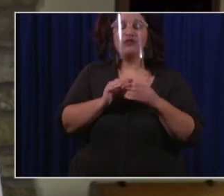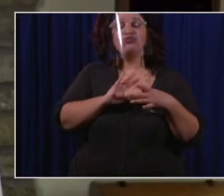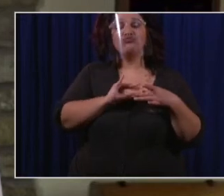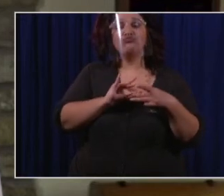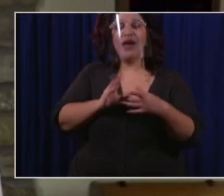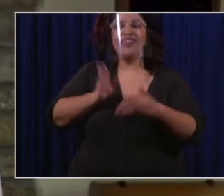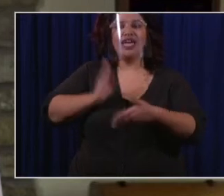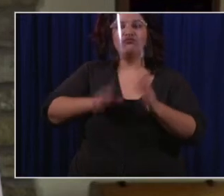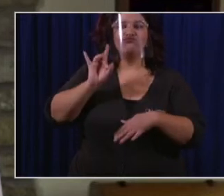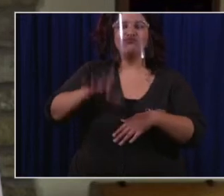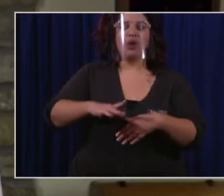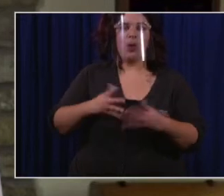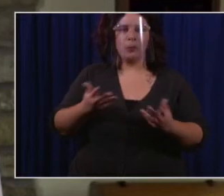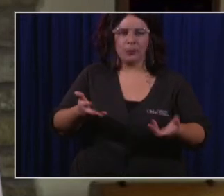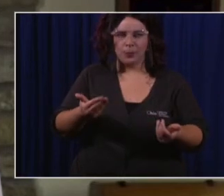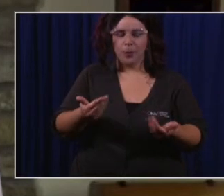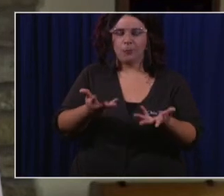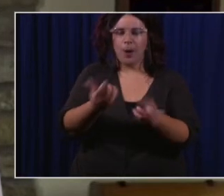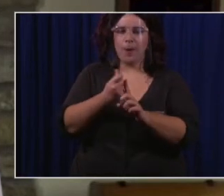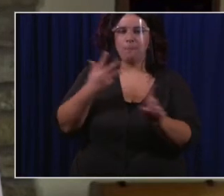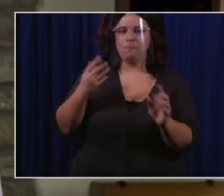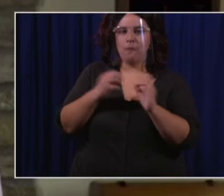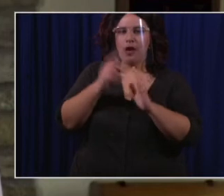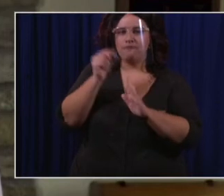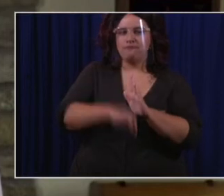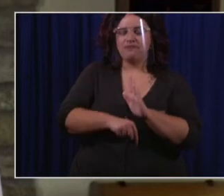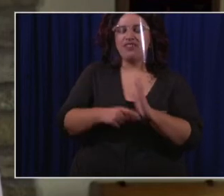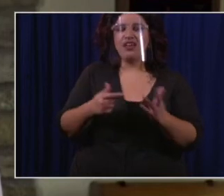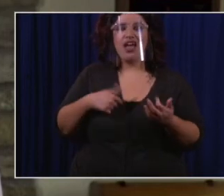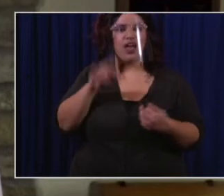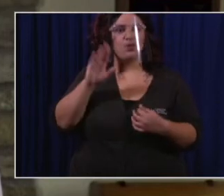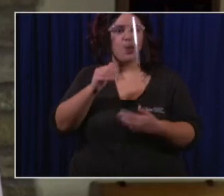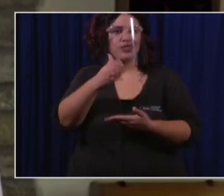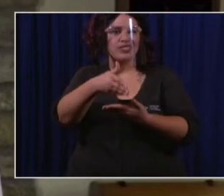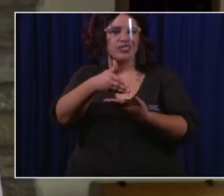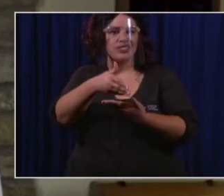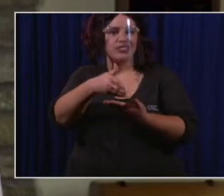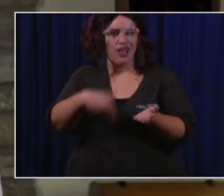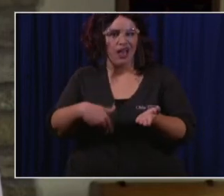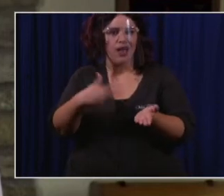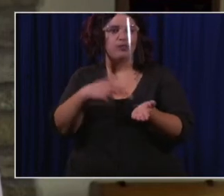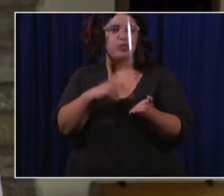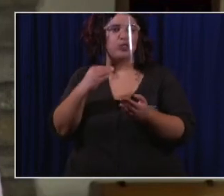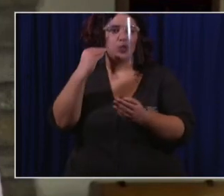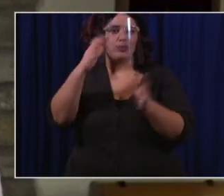much. I know some facilities have opted not to open for indoor visits yet.